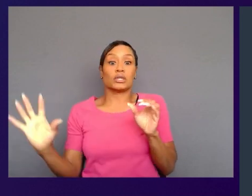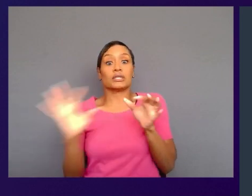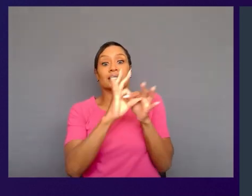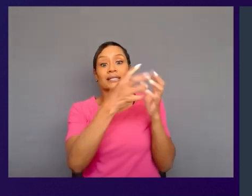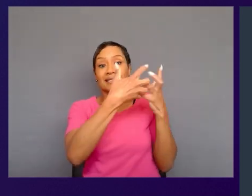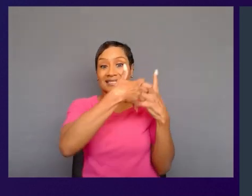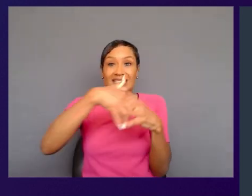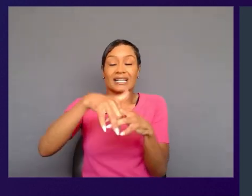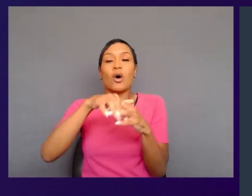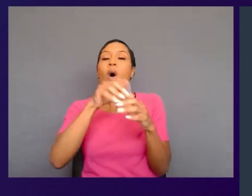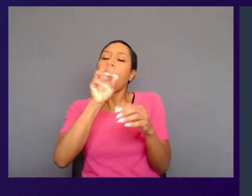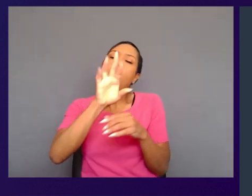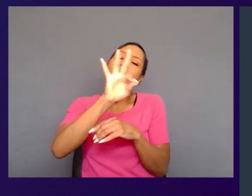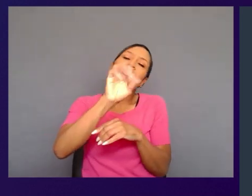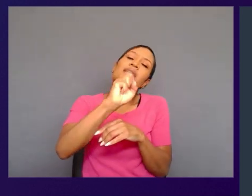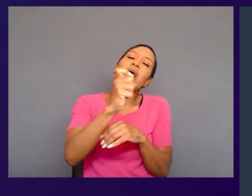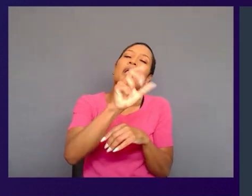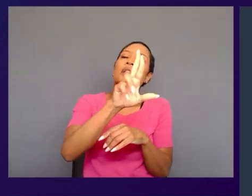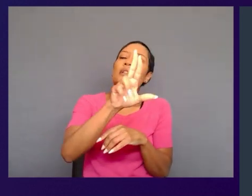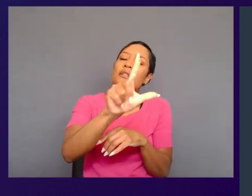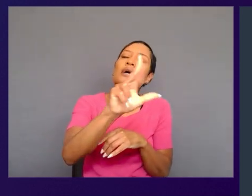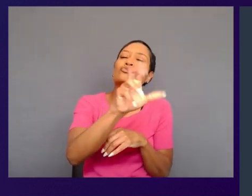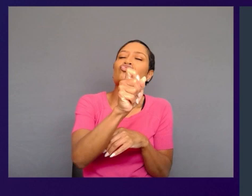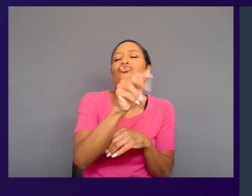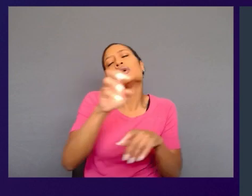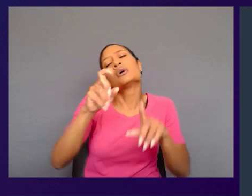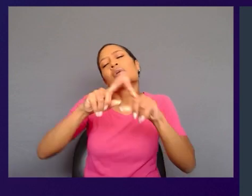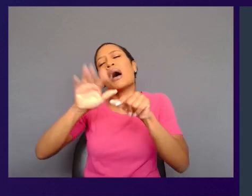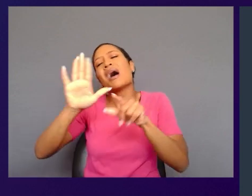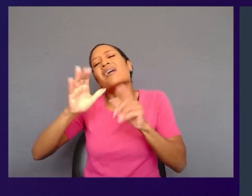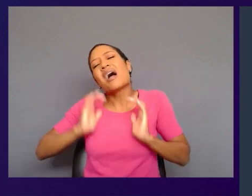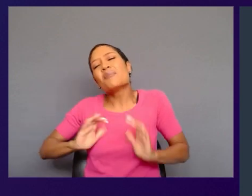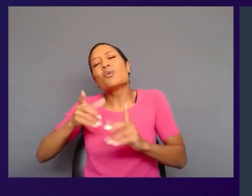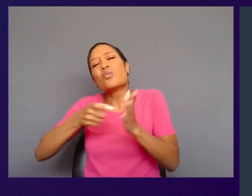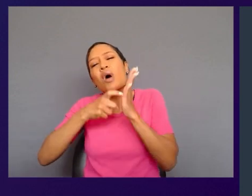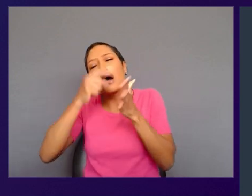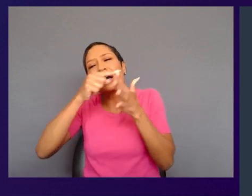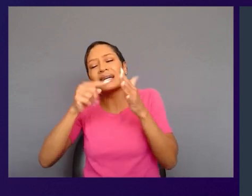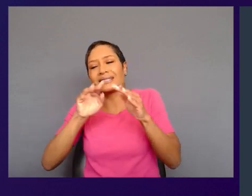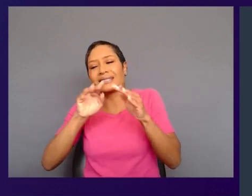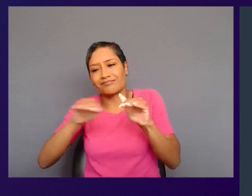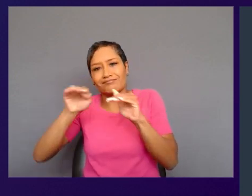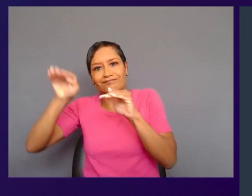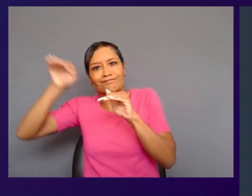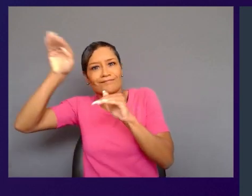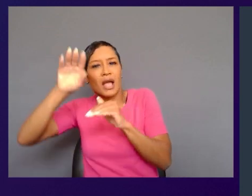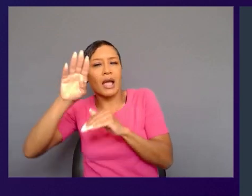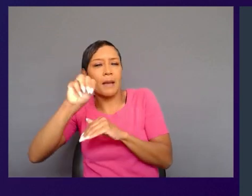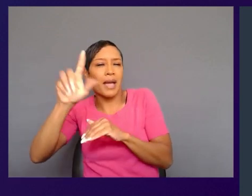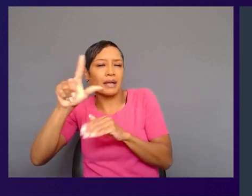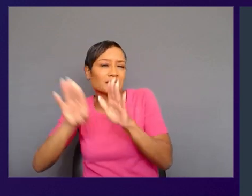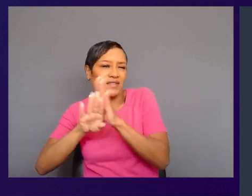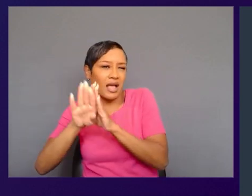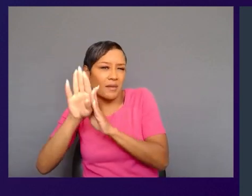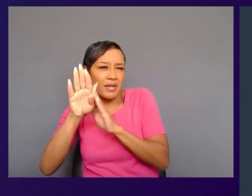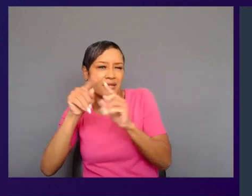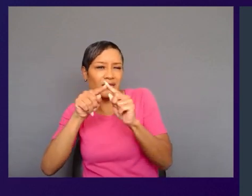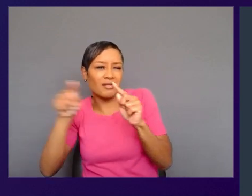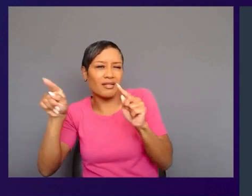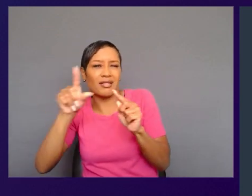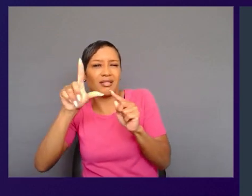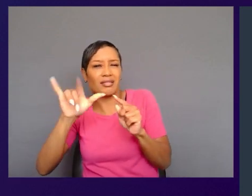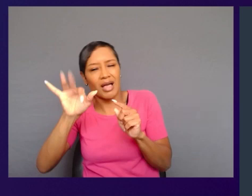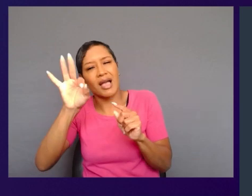or in FSx for Lustre, kind of depending on their requirements in each phase of their ML development lifecycle. So, for example,